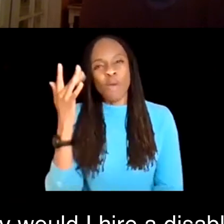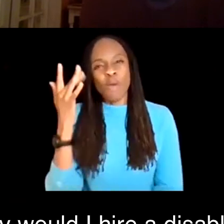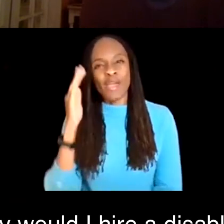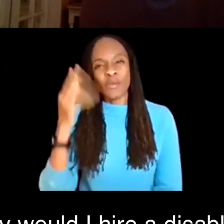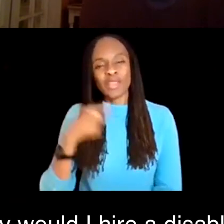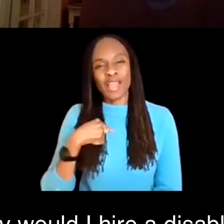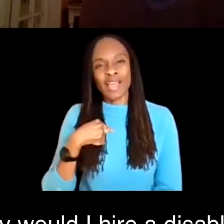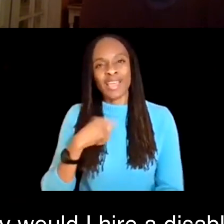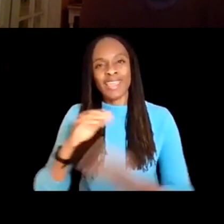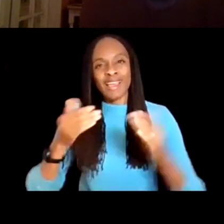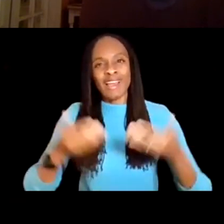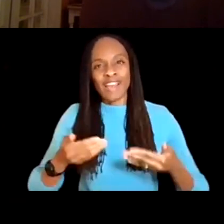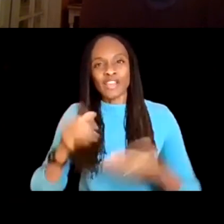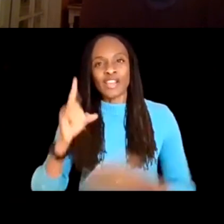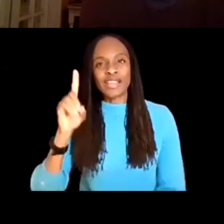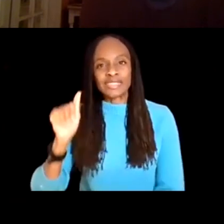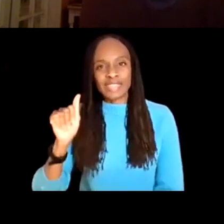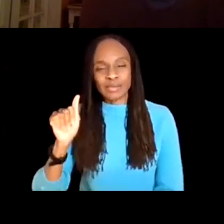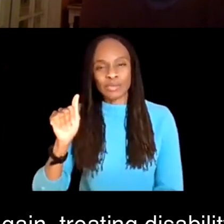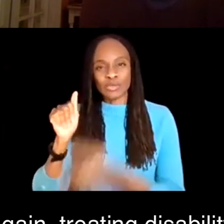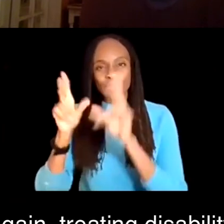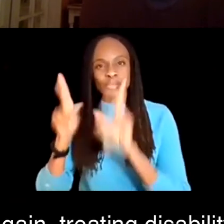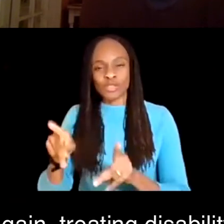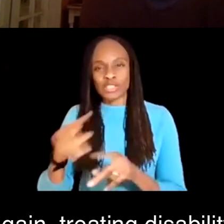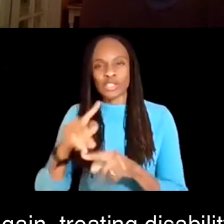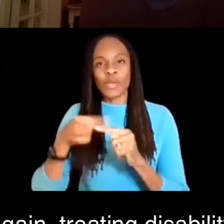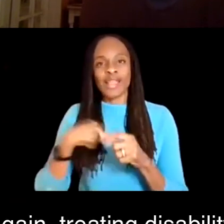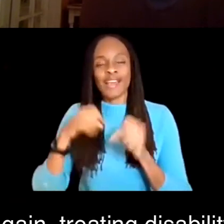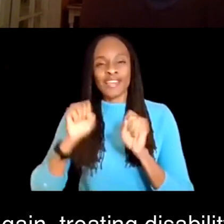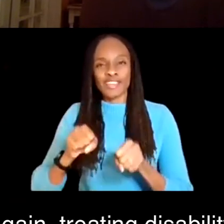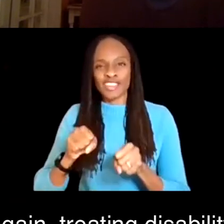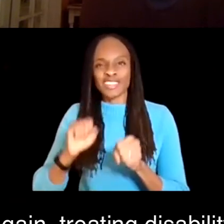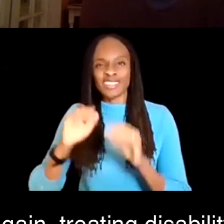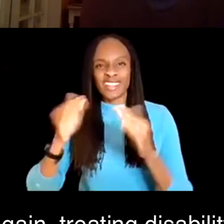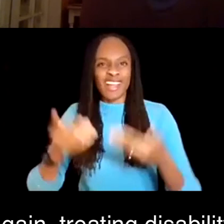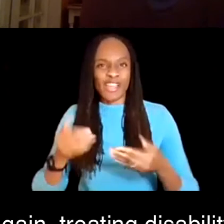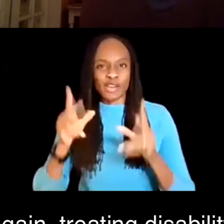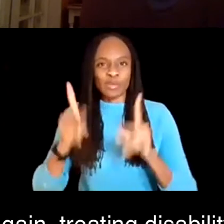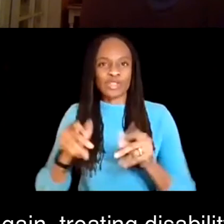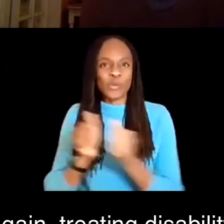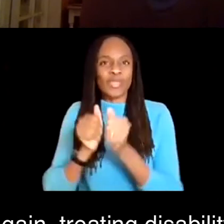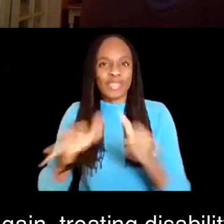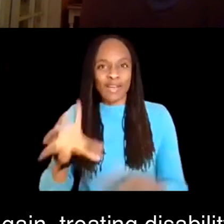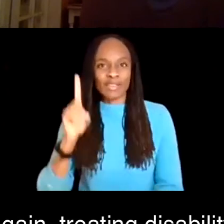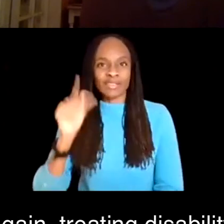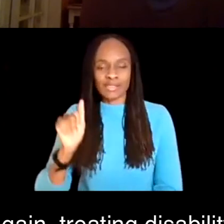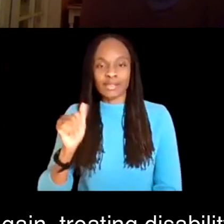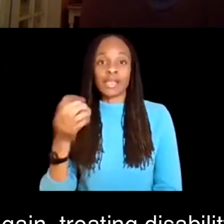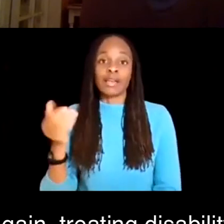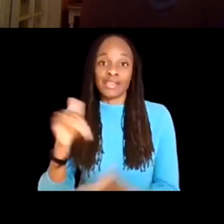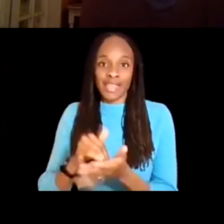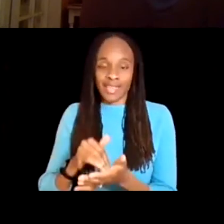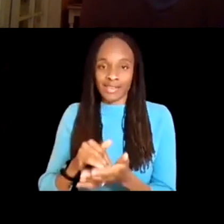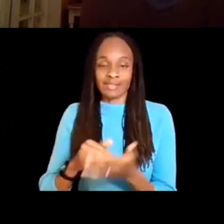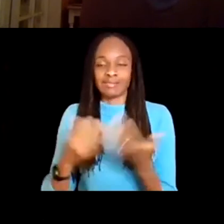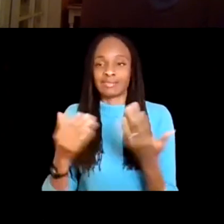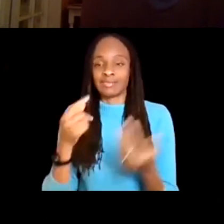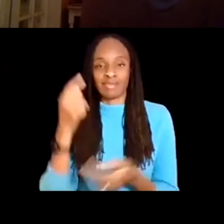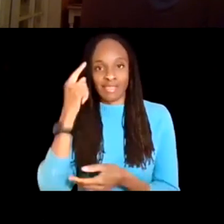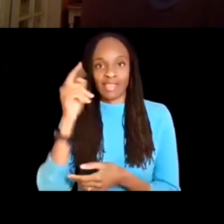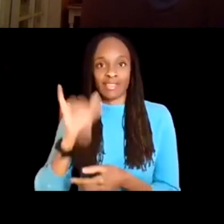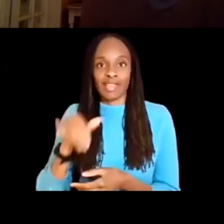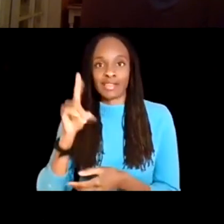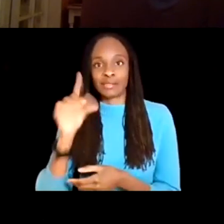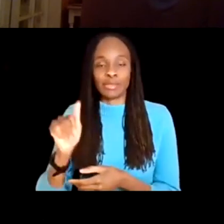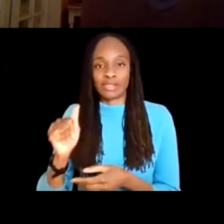disabled person when I can hire someone without a disability? Again, treating disability as this totalizing thing. I have several answers